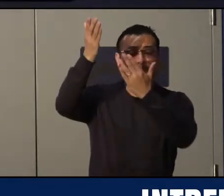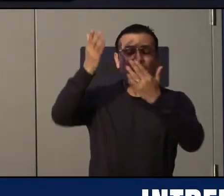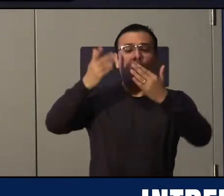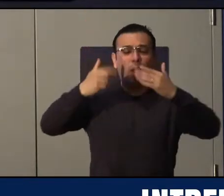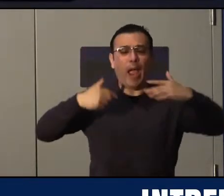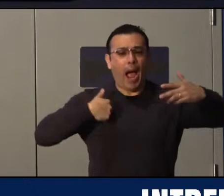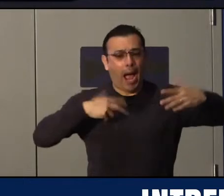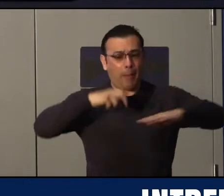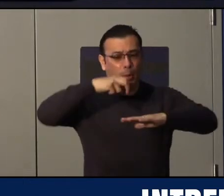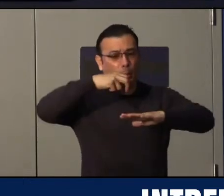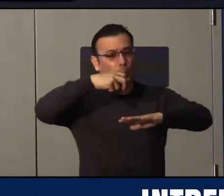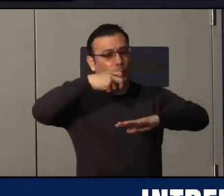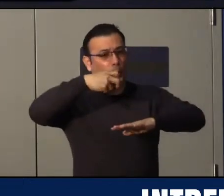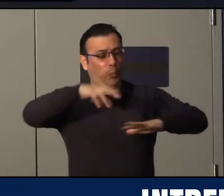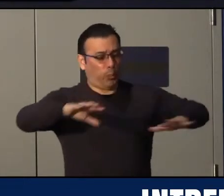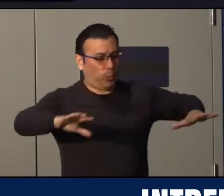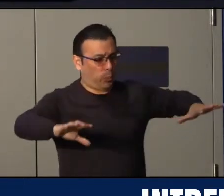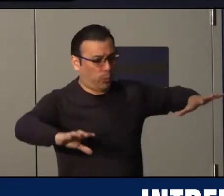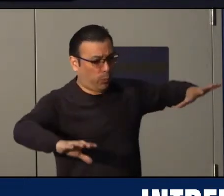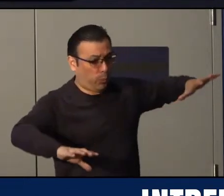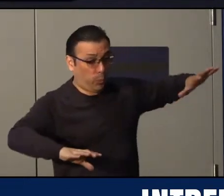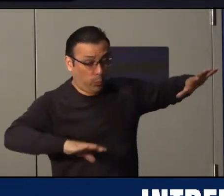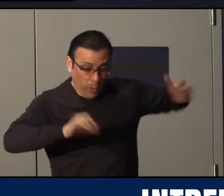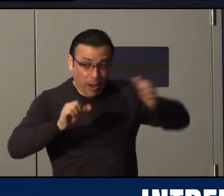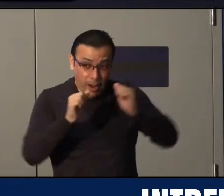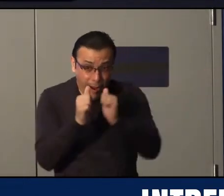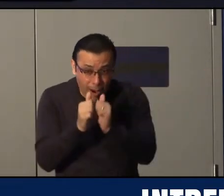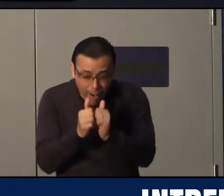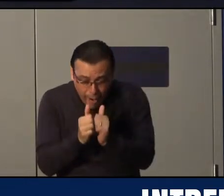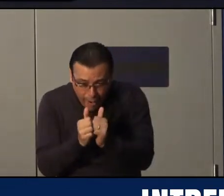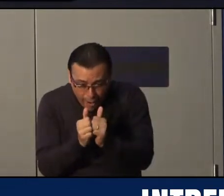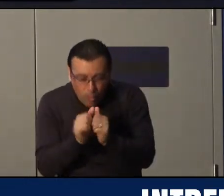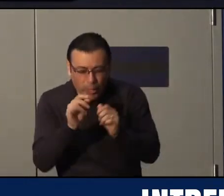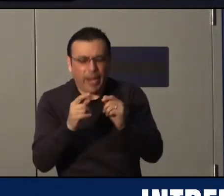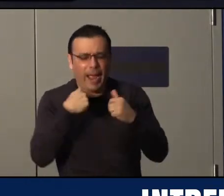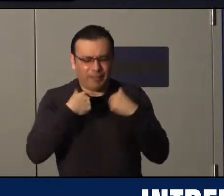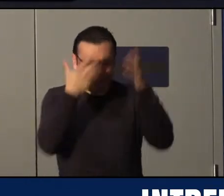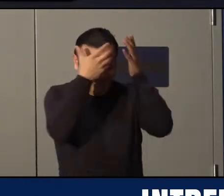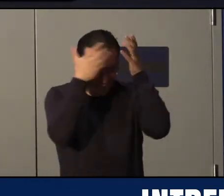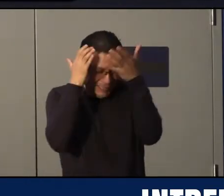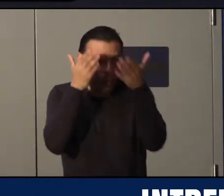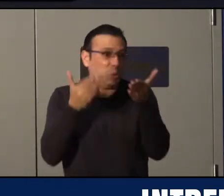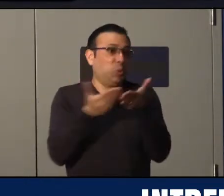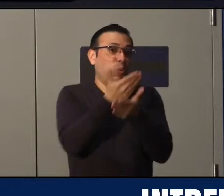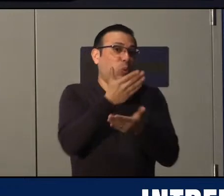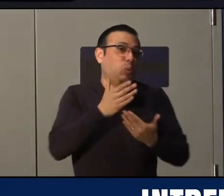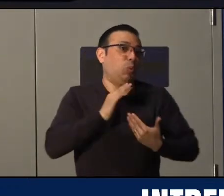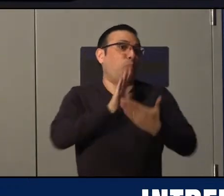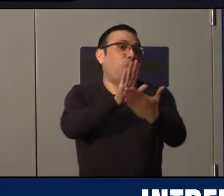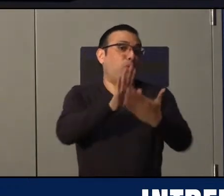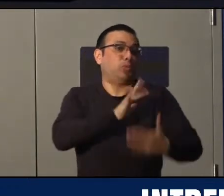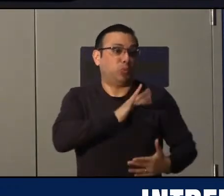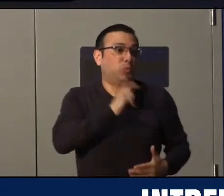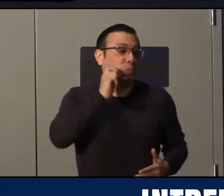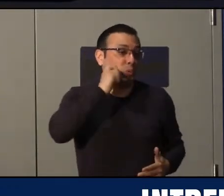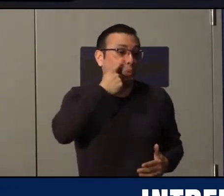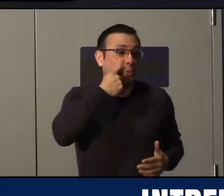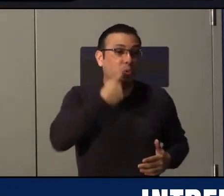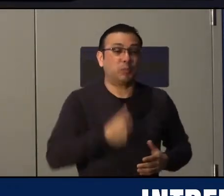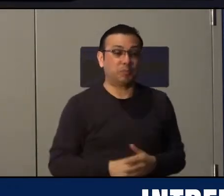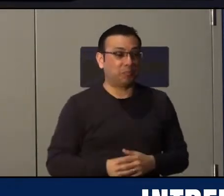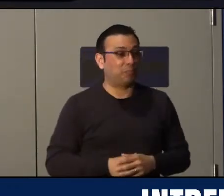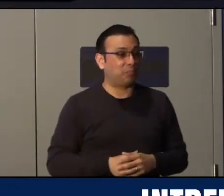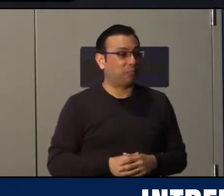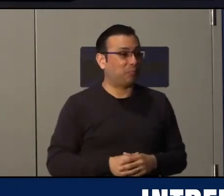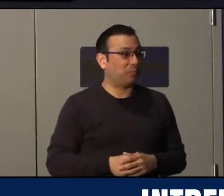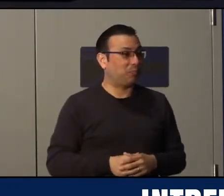in space means to be able to do something that you love in a whole new way. Very cool. Great question. All right behind him over